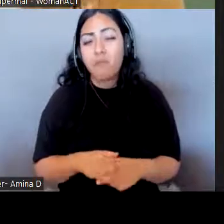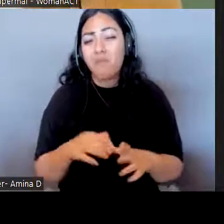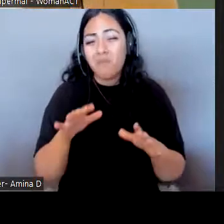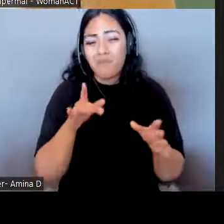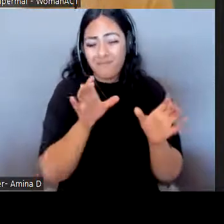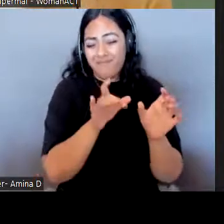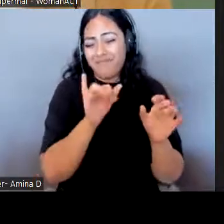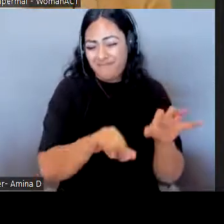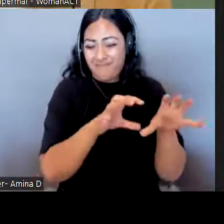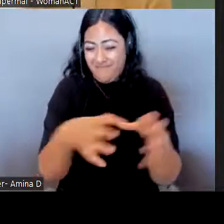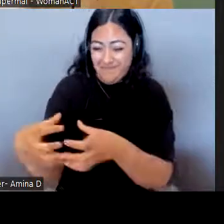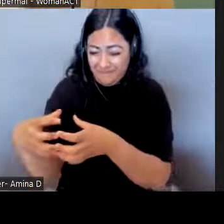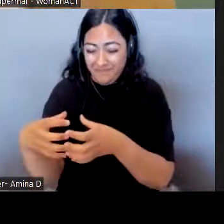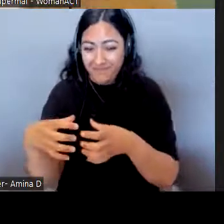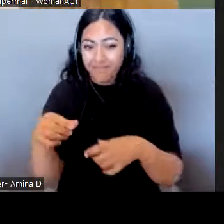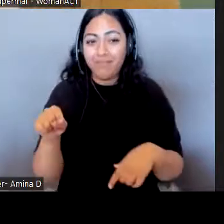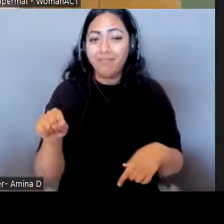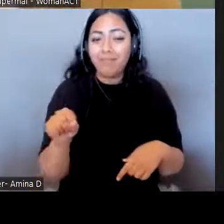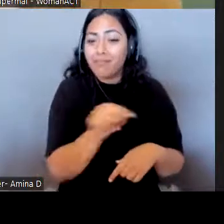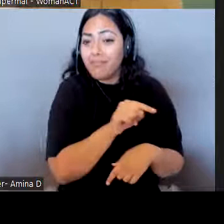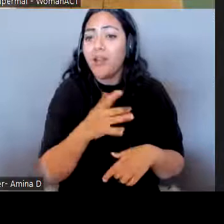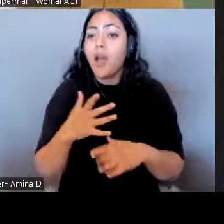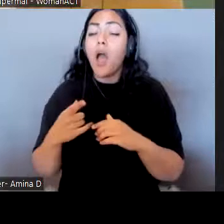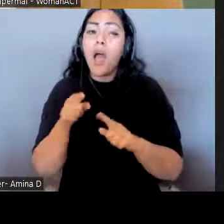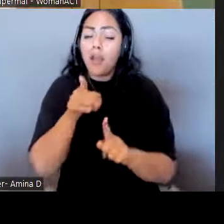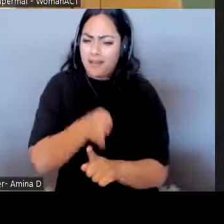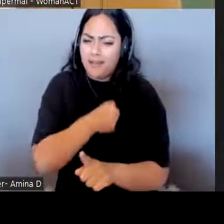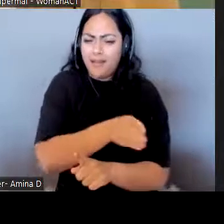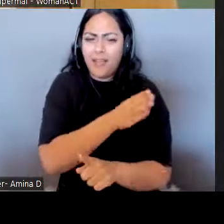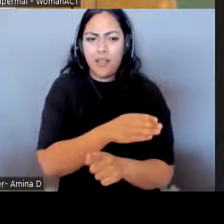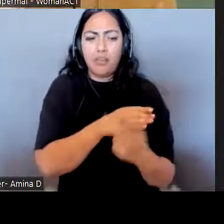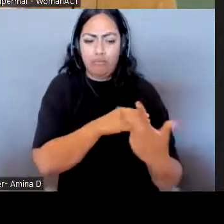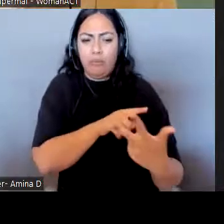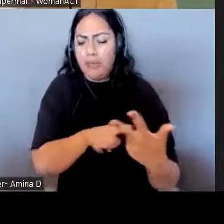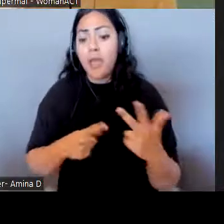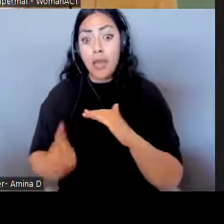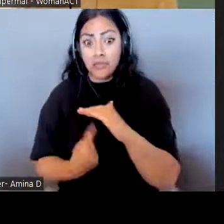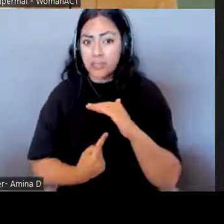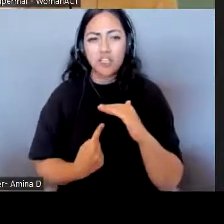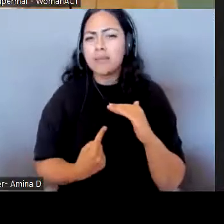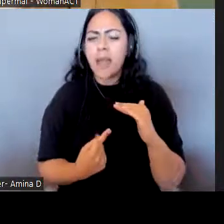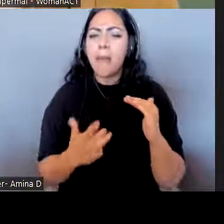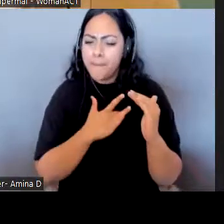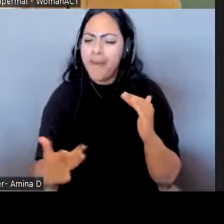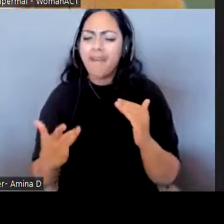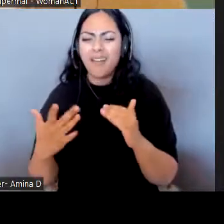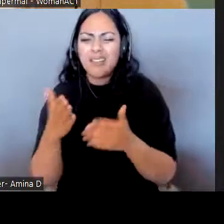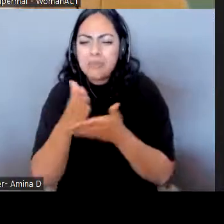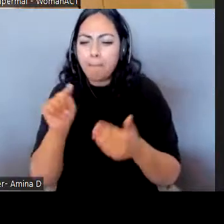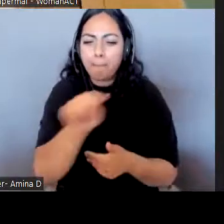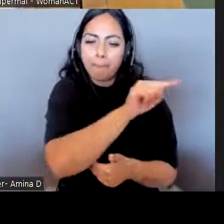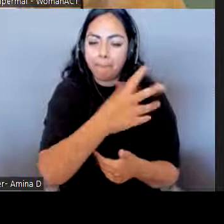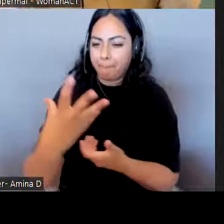they weren't experienced in isolation from other forms of abuse. And they were often intertwined in those other forms of abuse. So